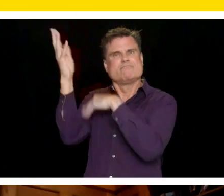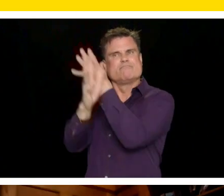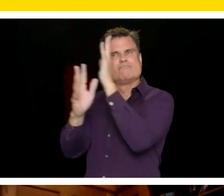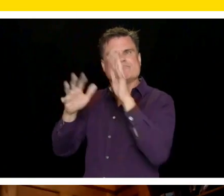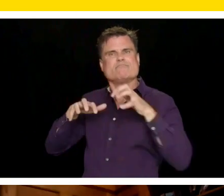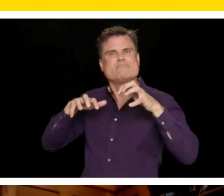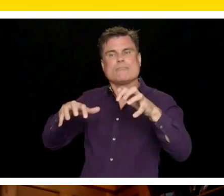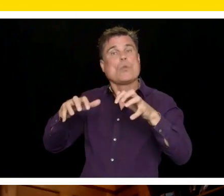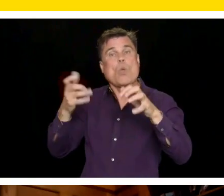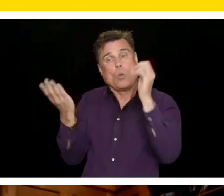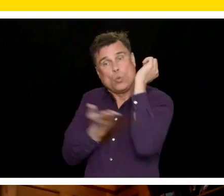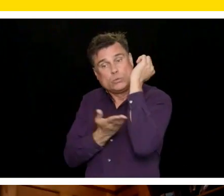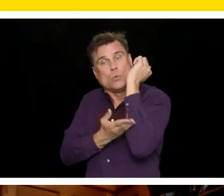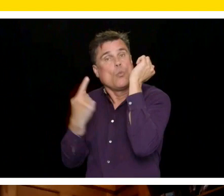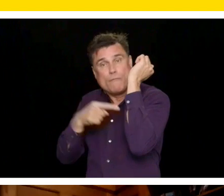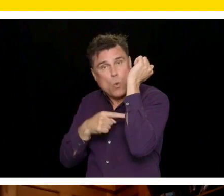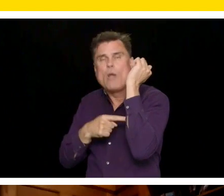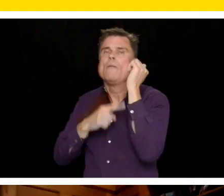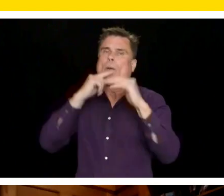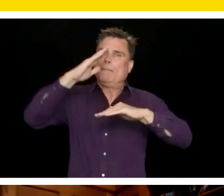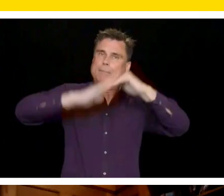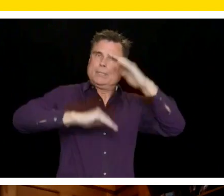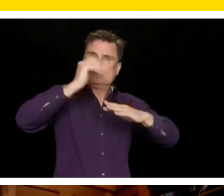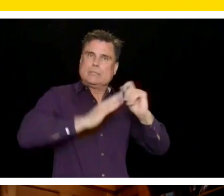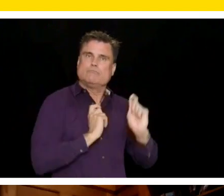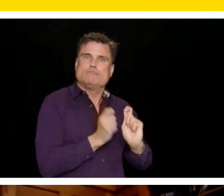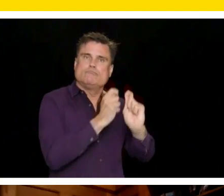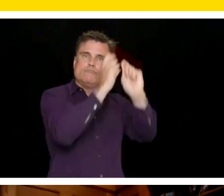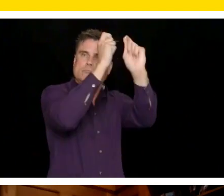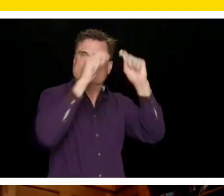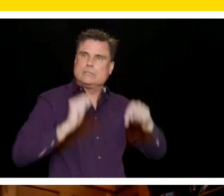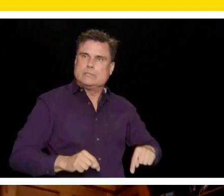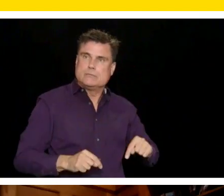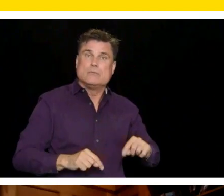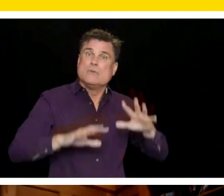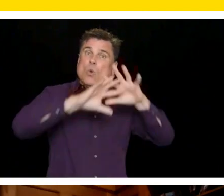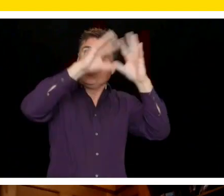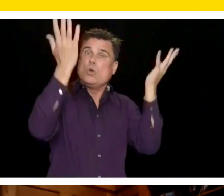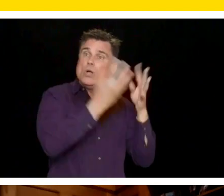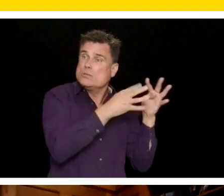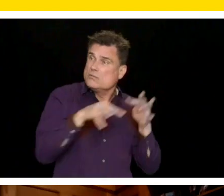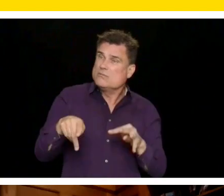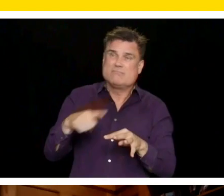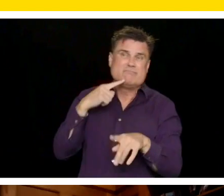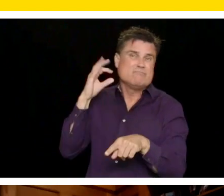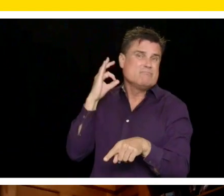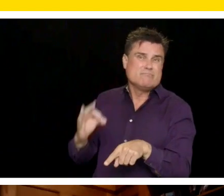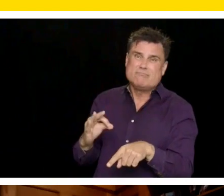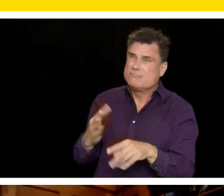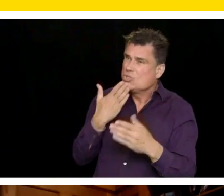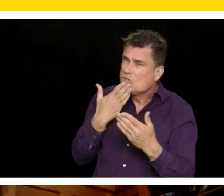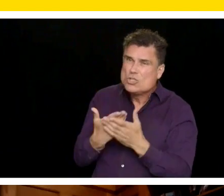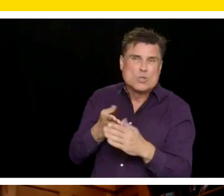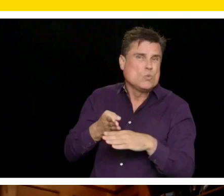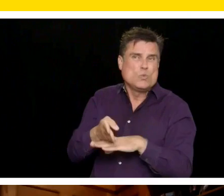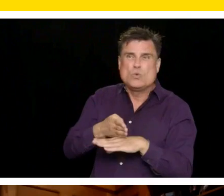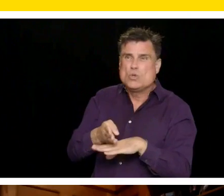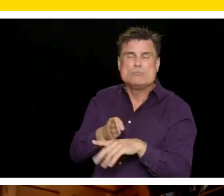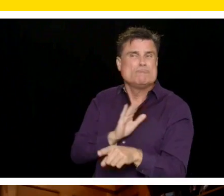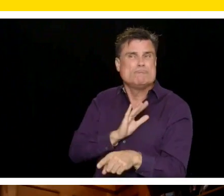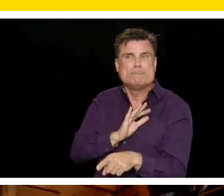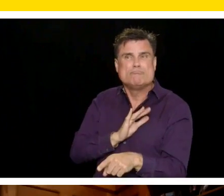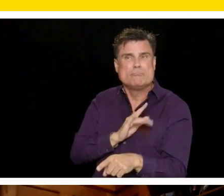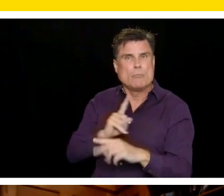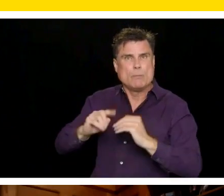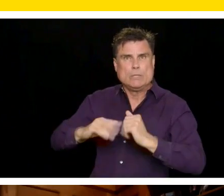that's in a nutshell, kind of what we're doing here around the opportunities for forestry. But I want to